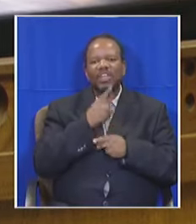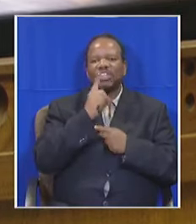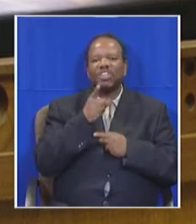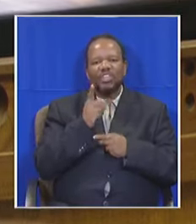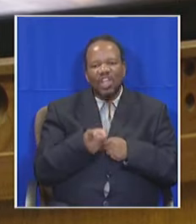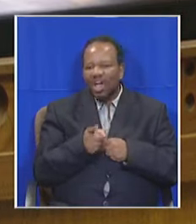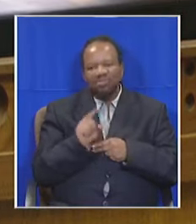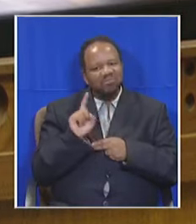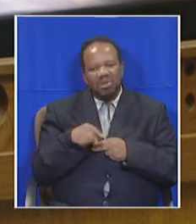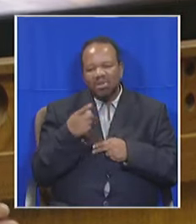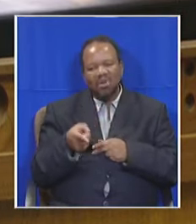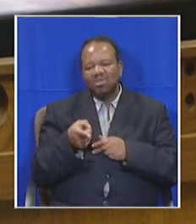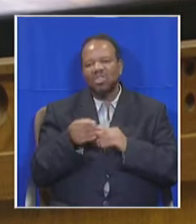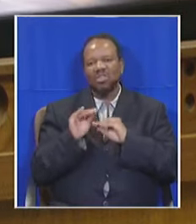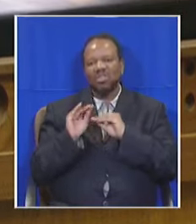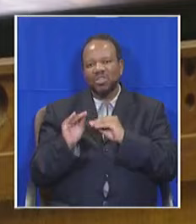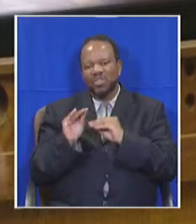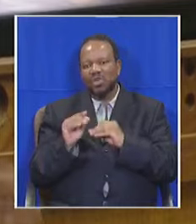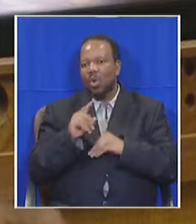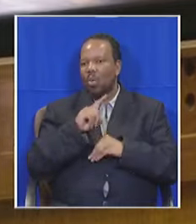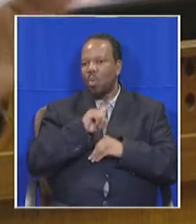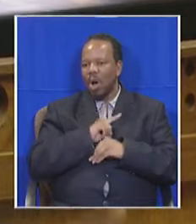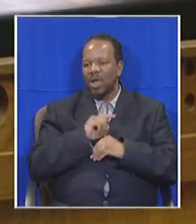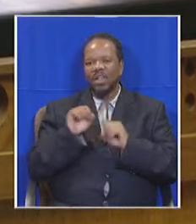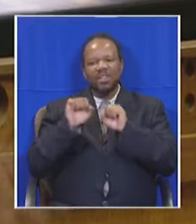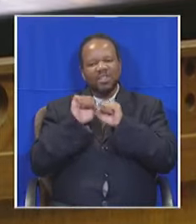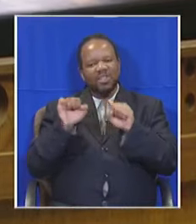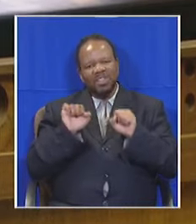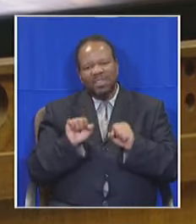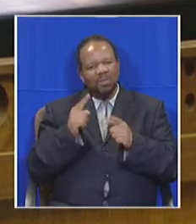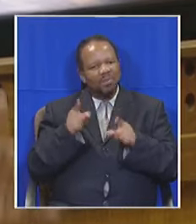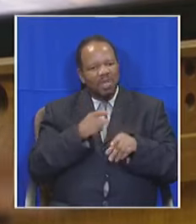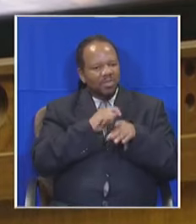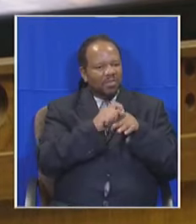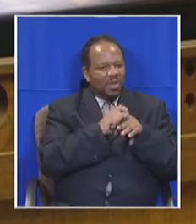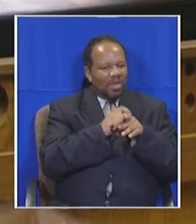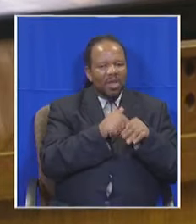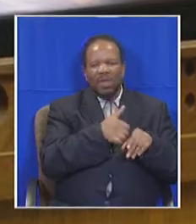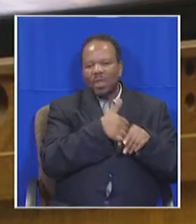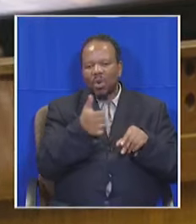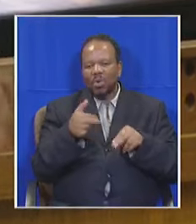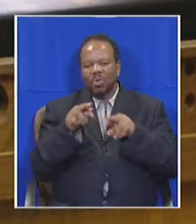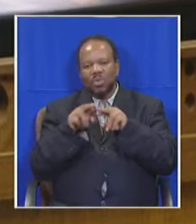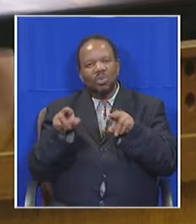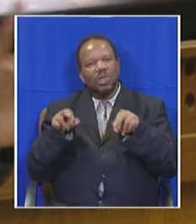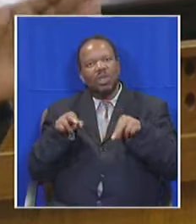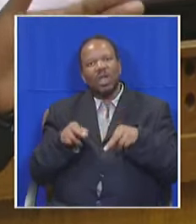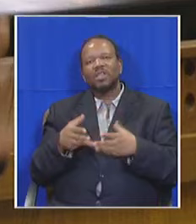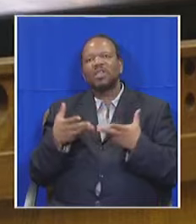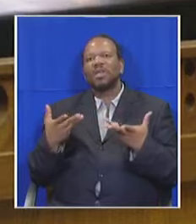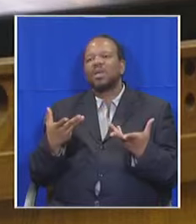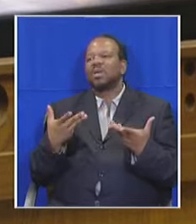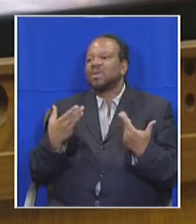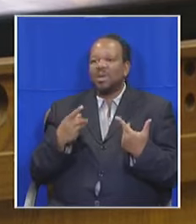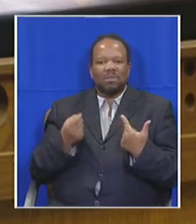incapable to teach because the system is incapable of teaching them how to teach, and they go back into the classroom and actually mete out what